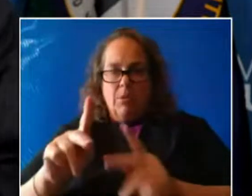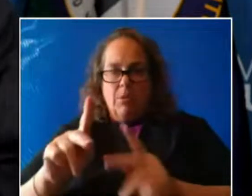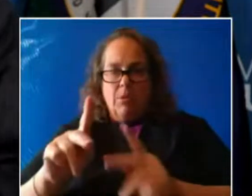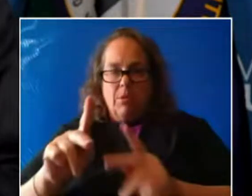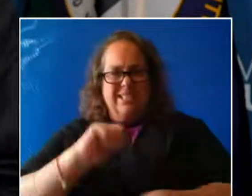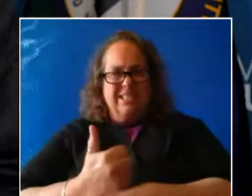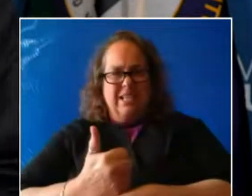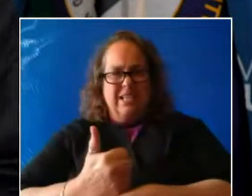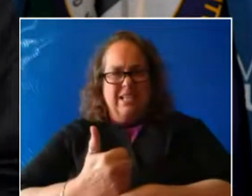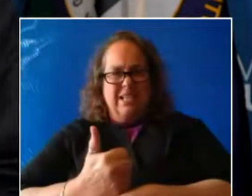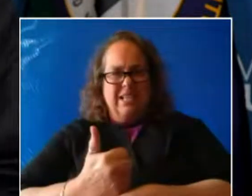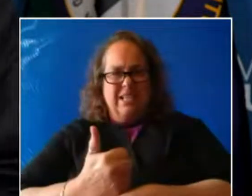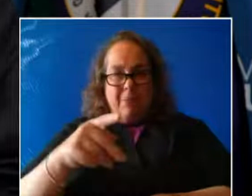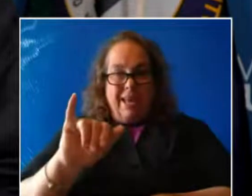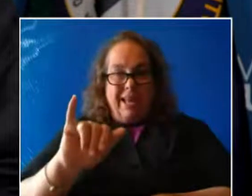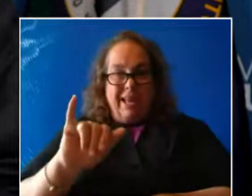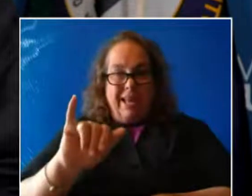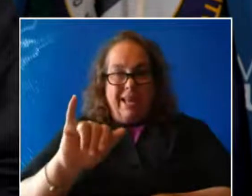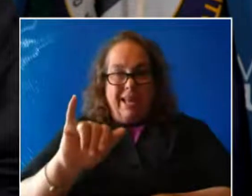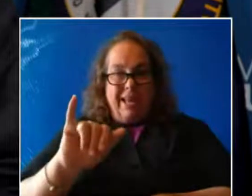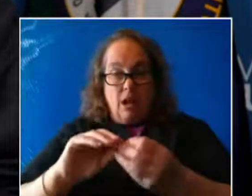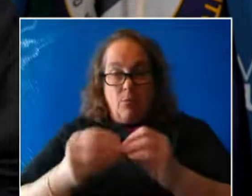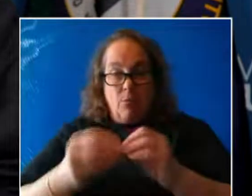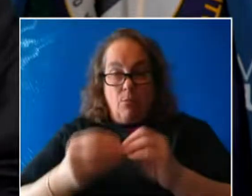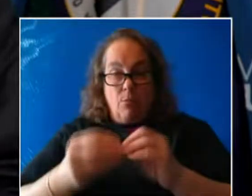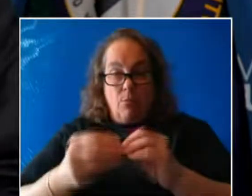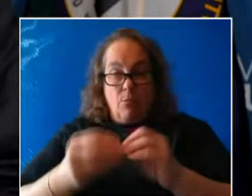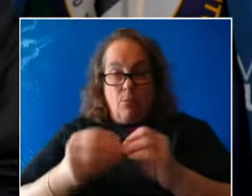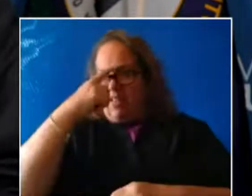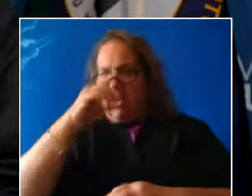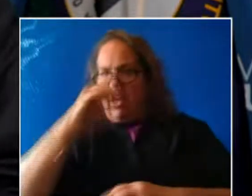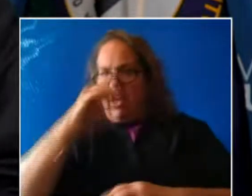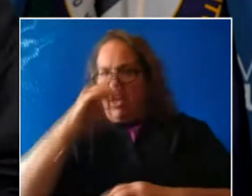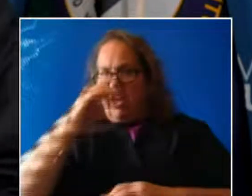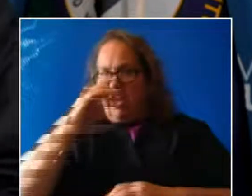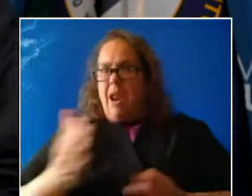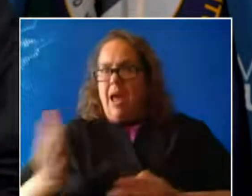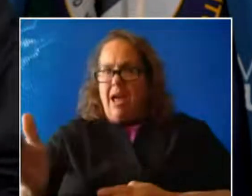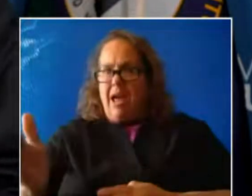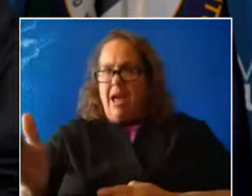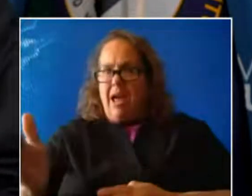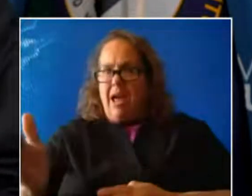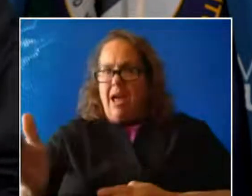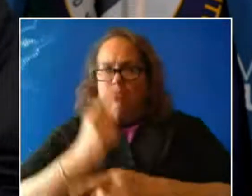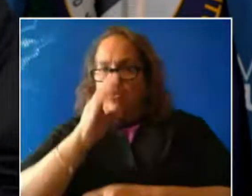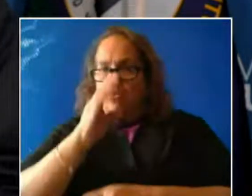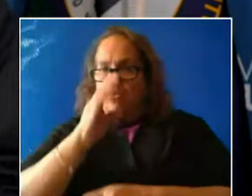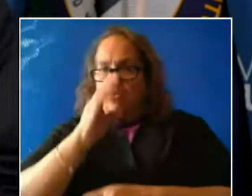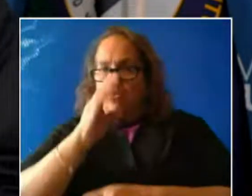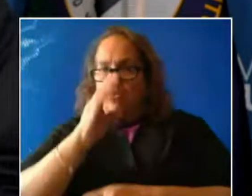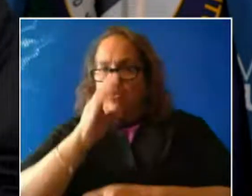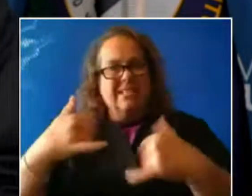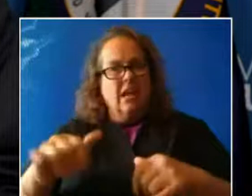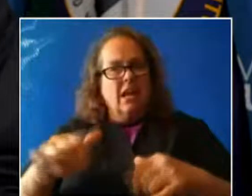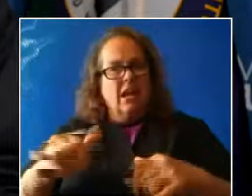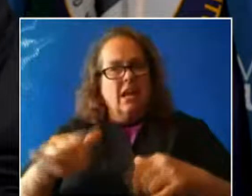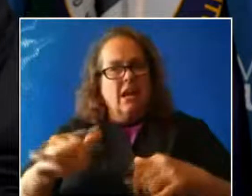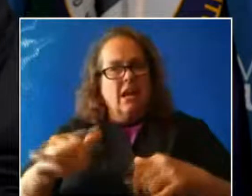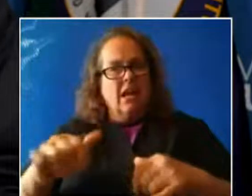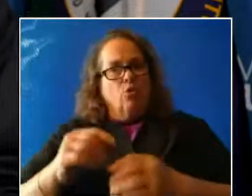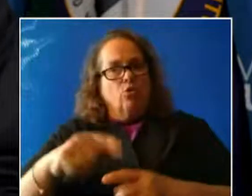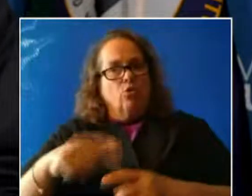that our plan is moving in the right direction, but still a lot further to go. Now, what I will say, though, is people are